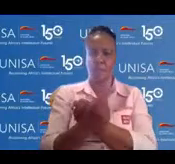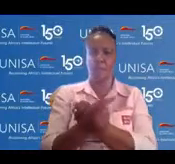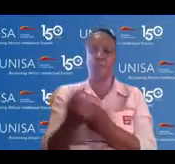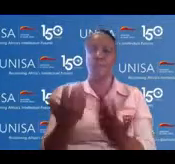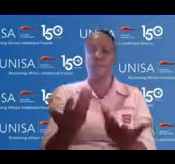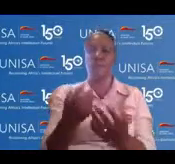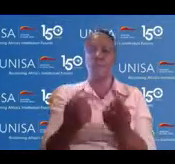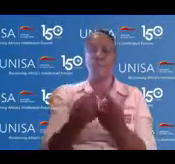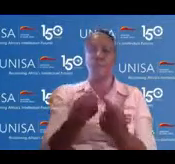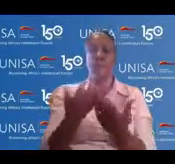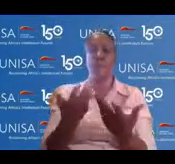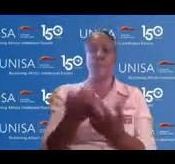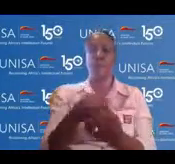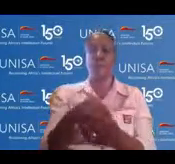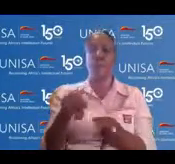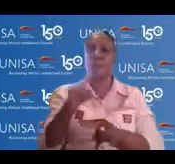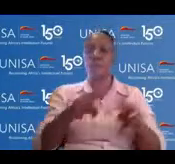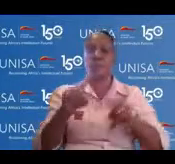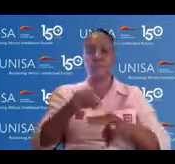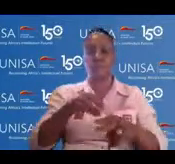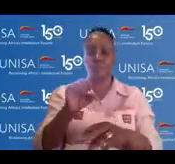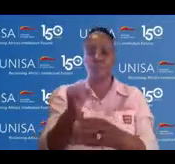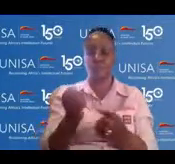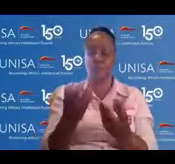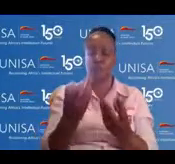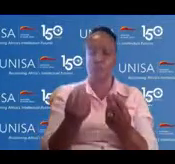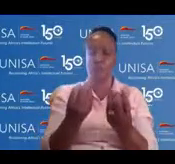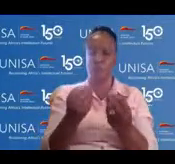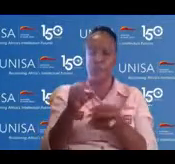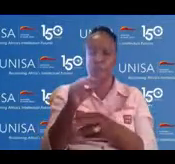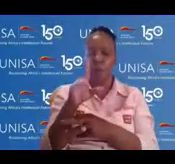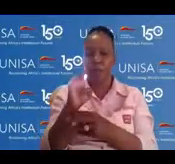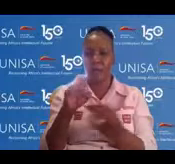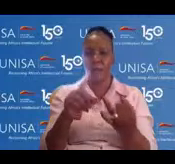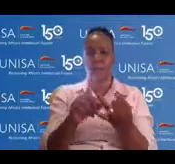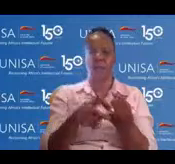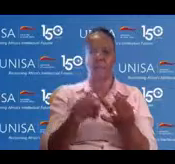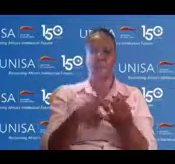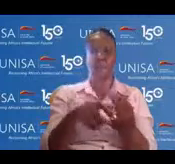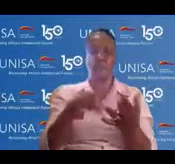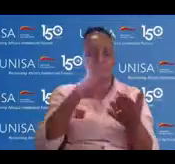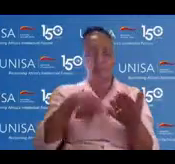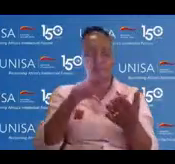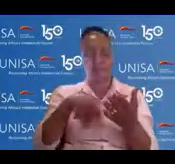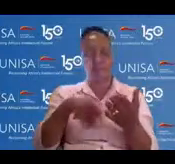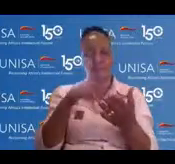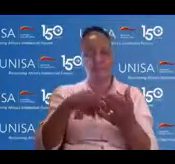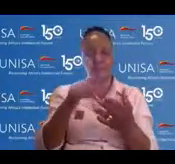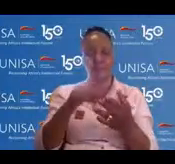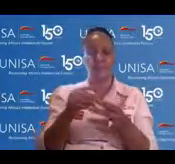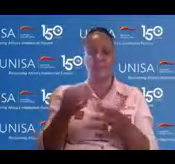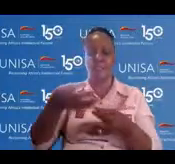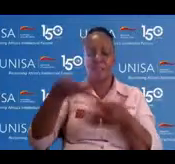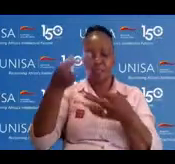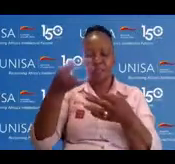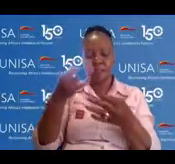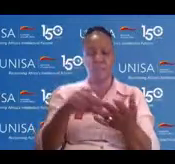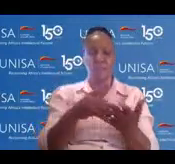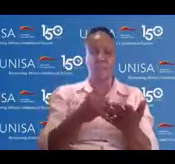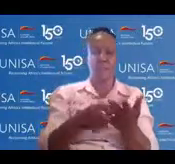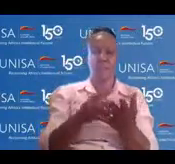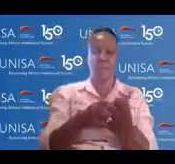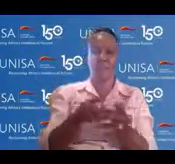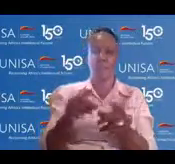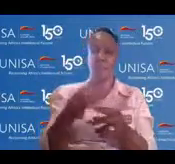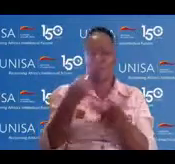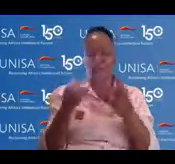proctoring softwares. It can come from actually reading the script and maybe noticing a lot of scripts are similar. So they'll gather